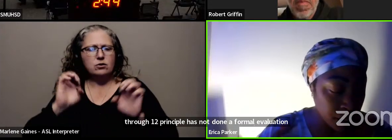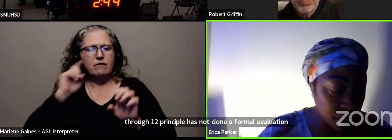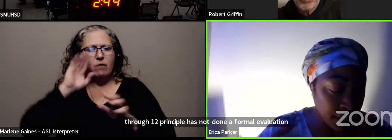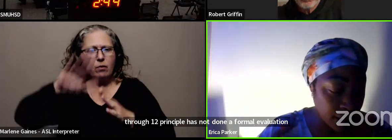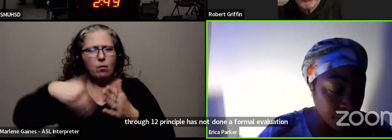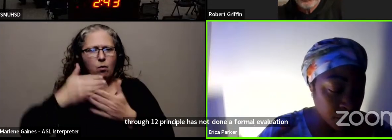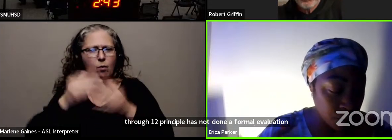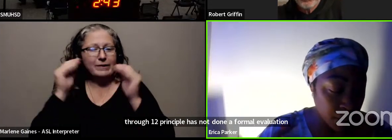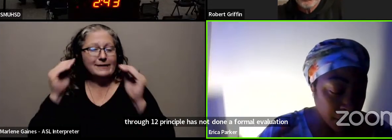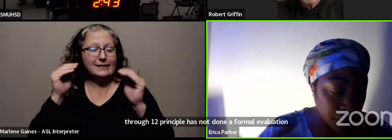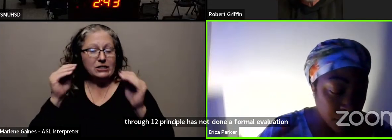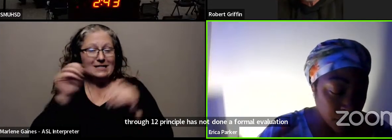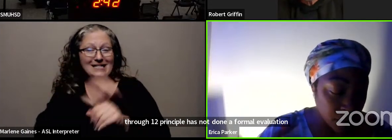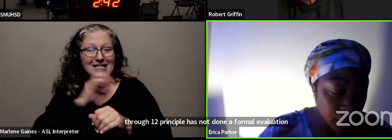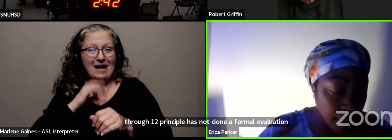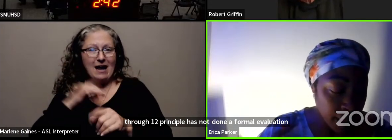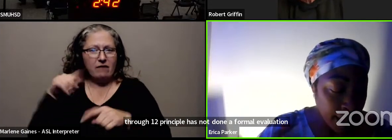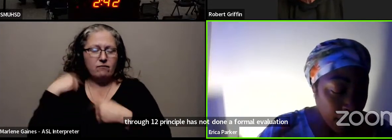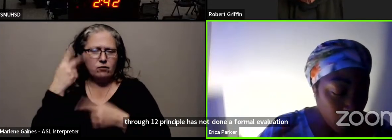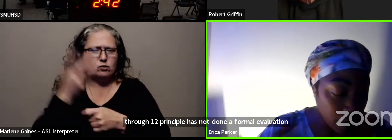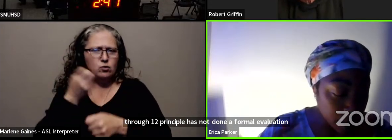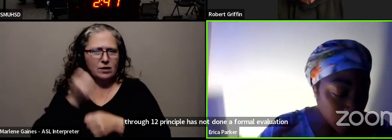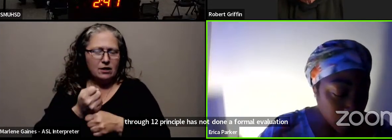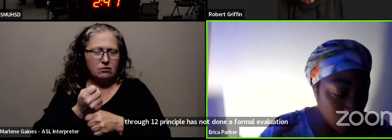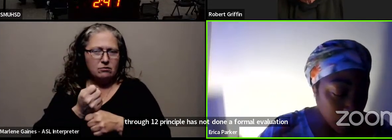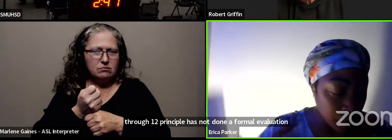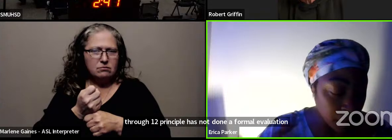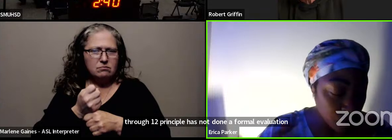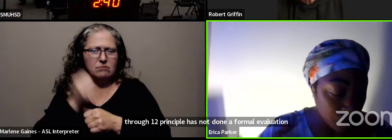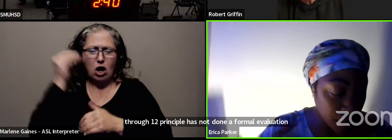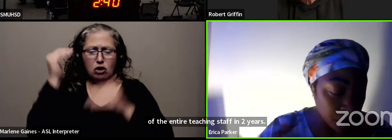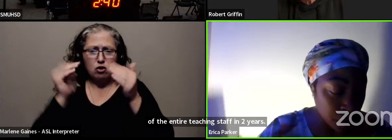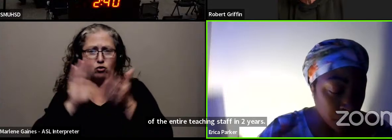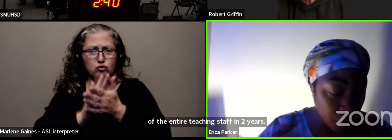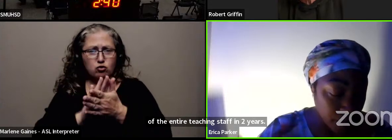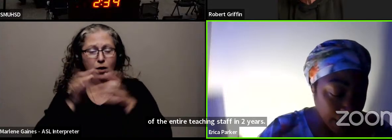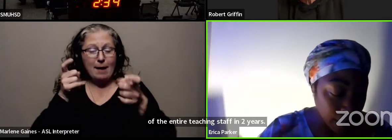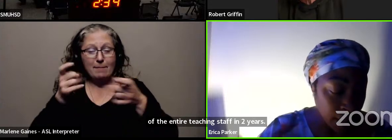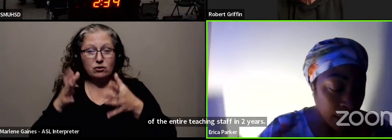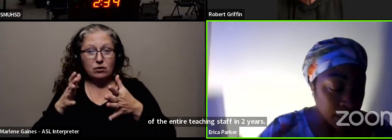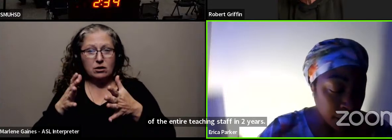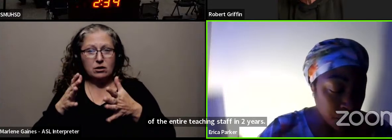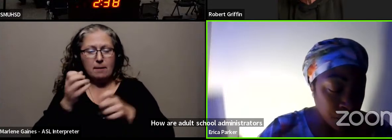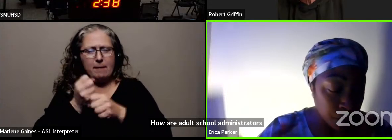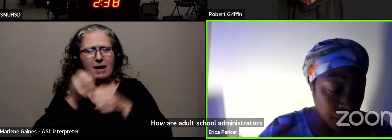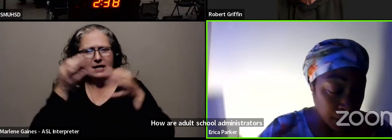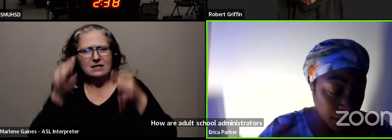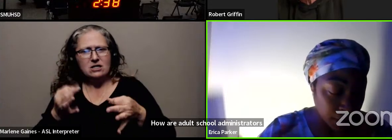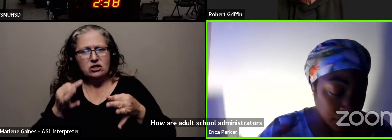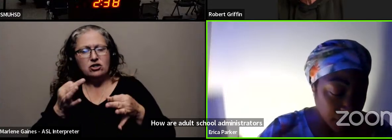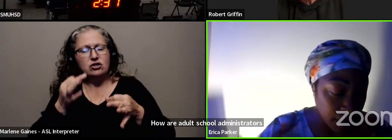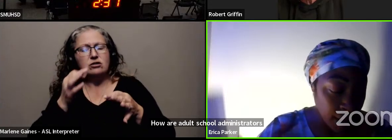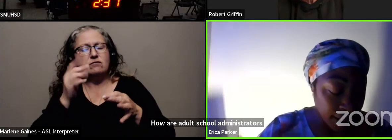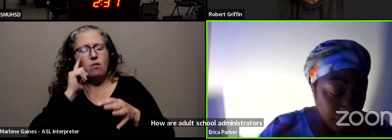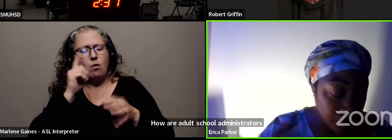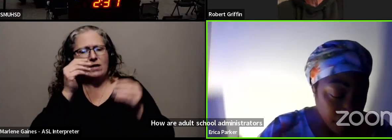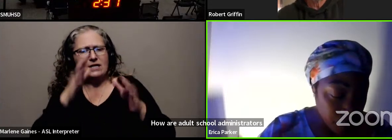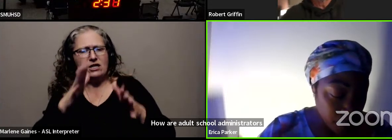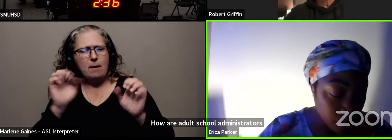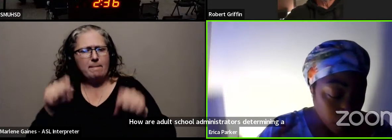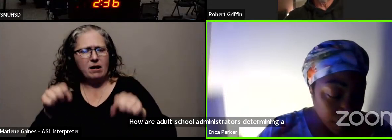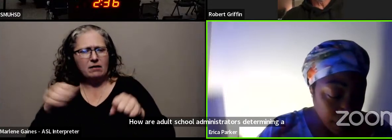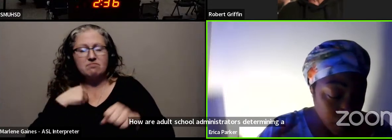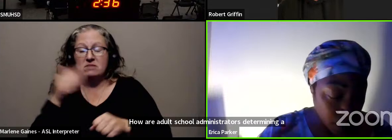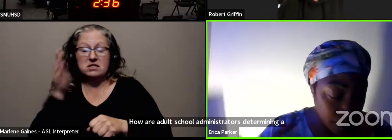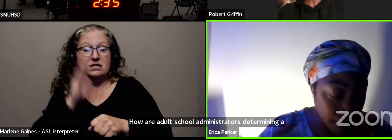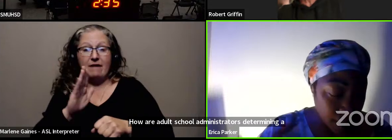entire teaching staff in 2 years? How are adult school administrators determining a teacher's ability? I have never